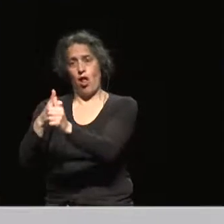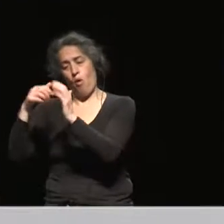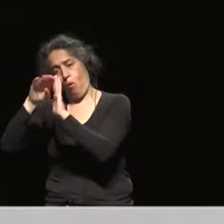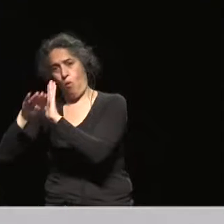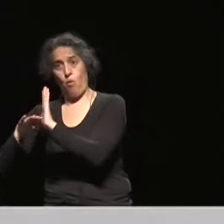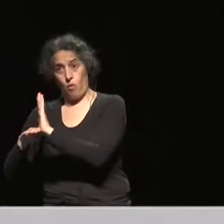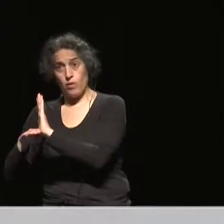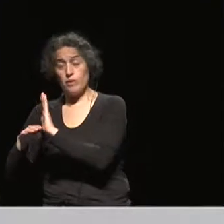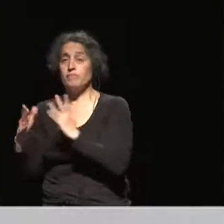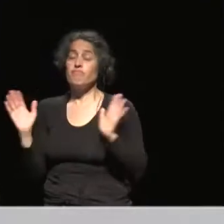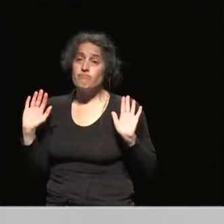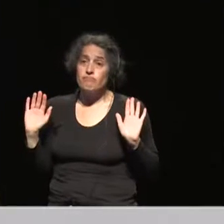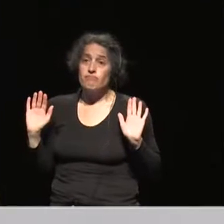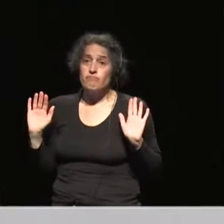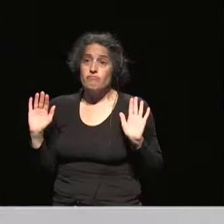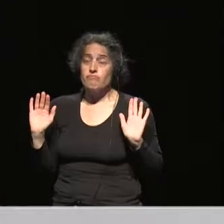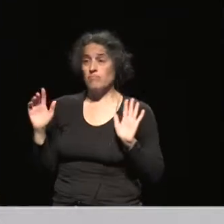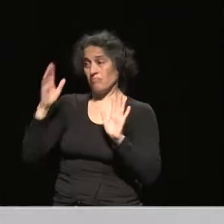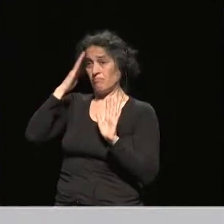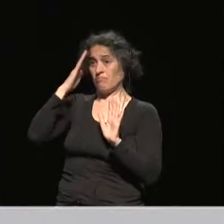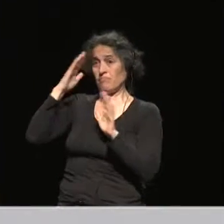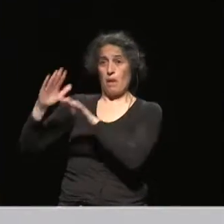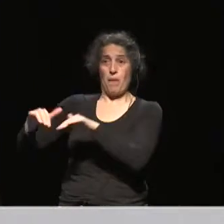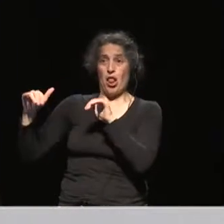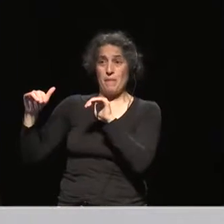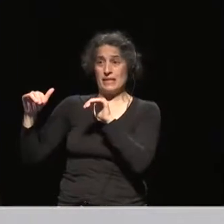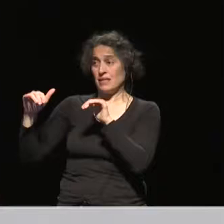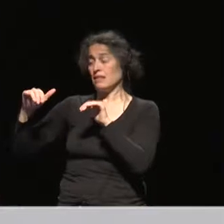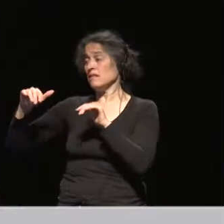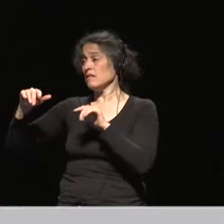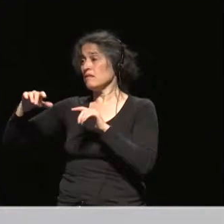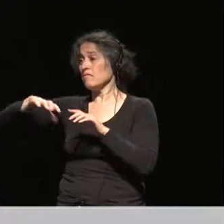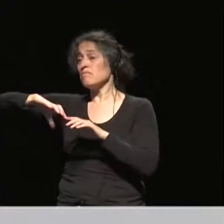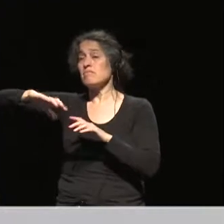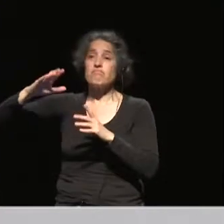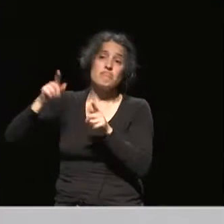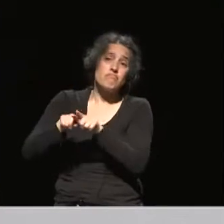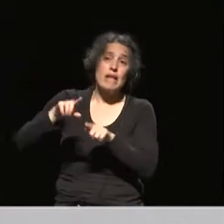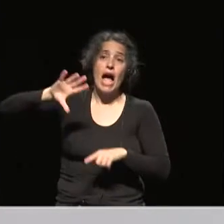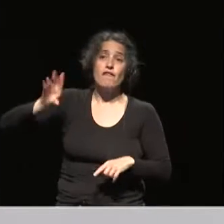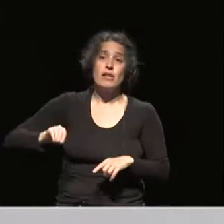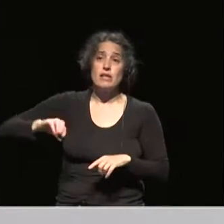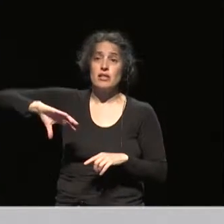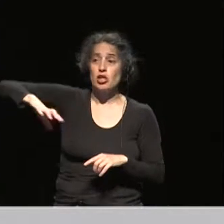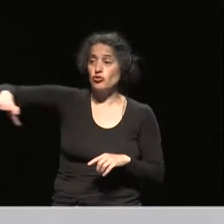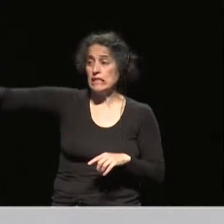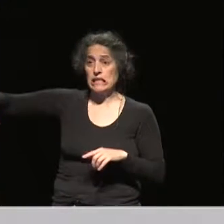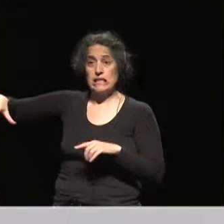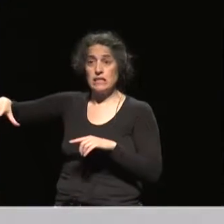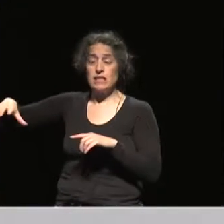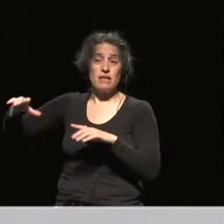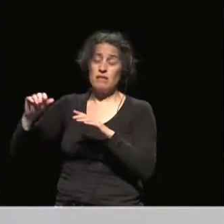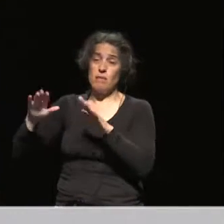country where the parliament is not as involved as we would like, because the European Development